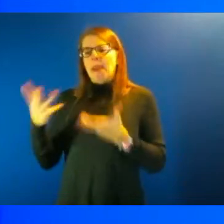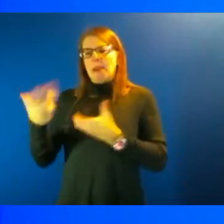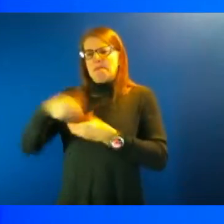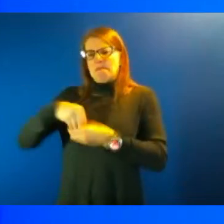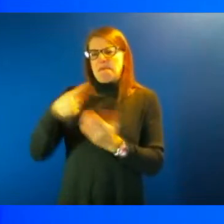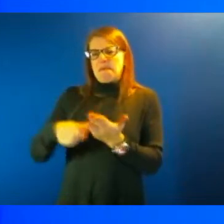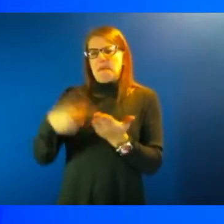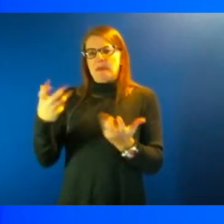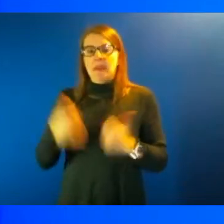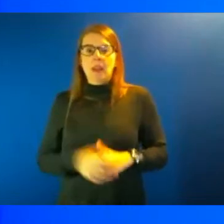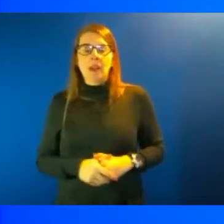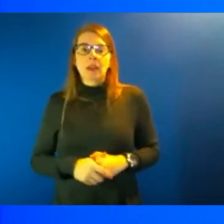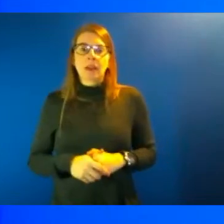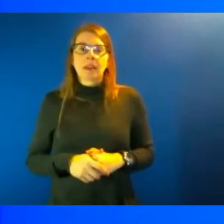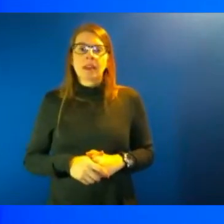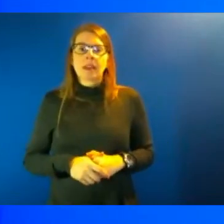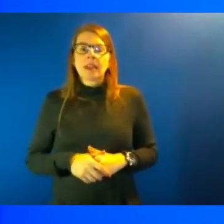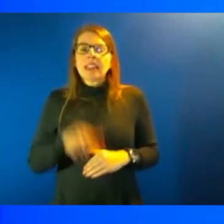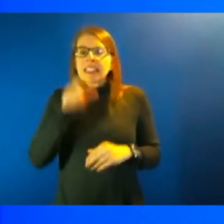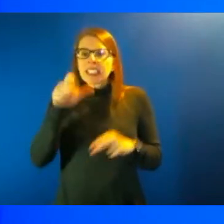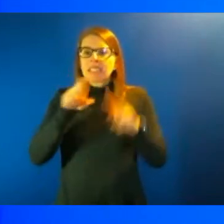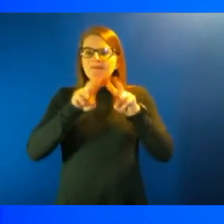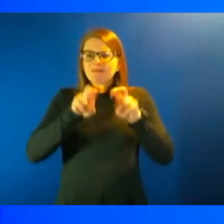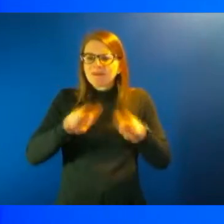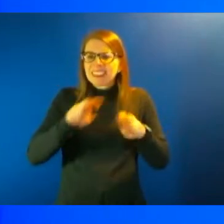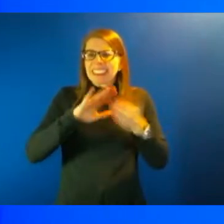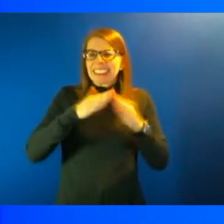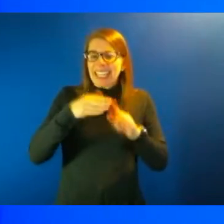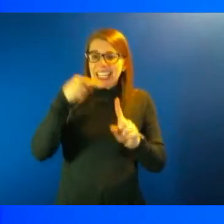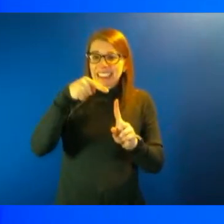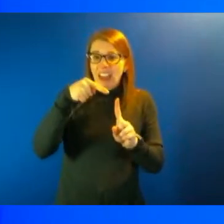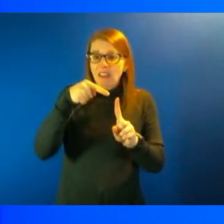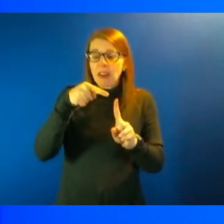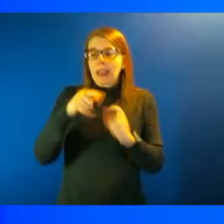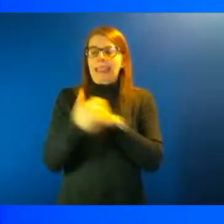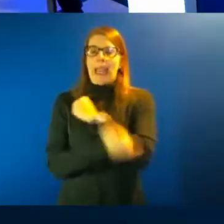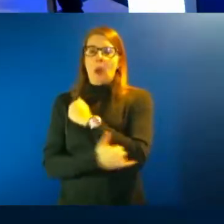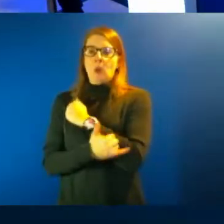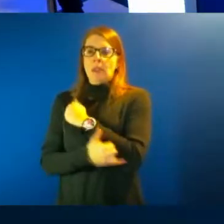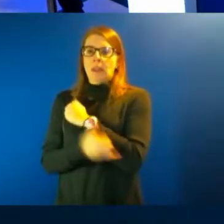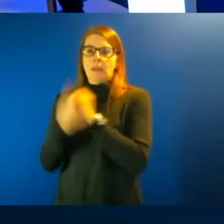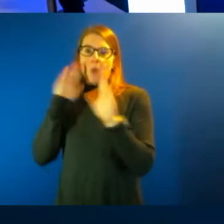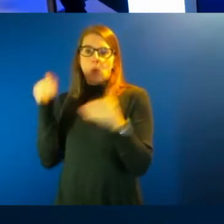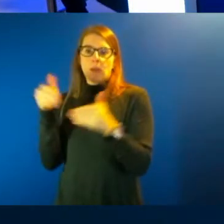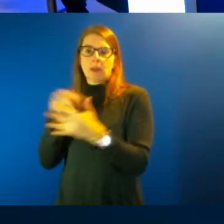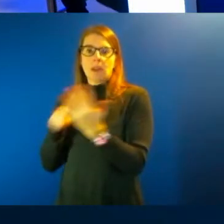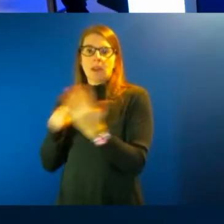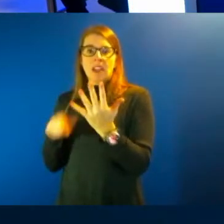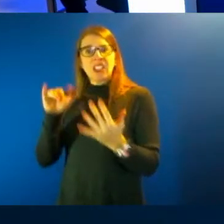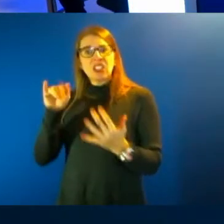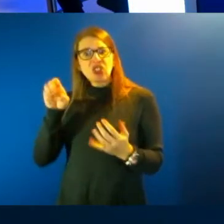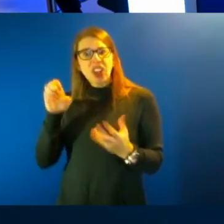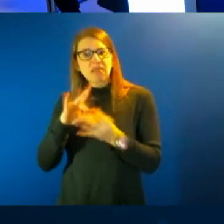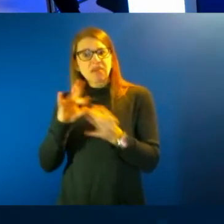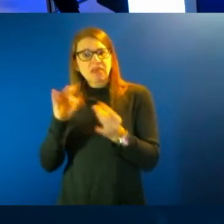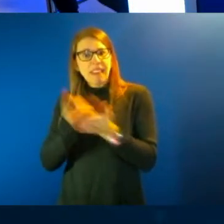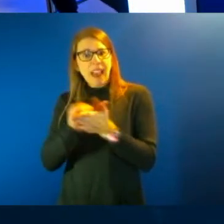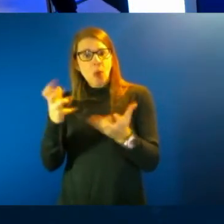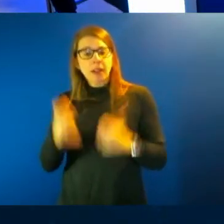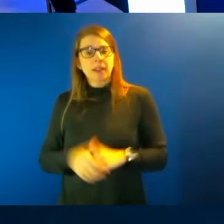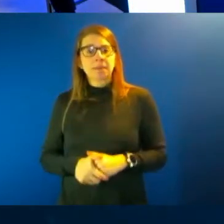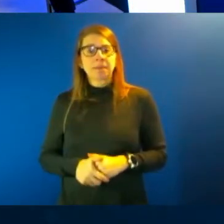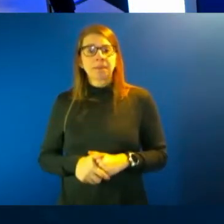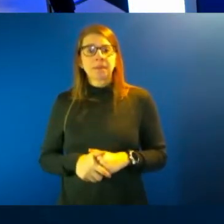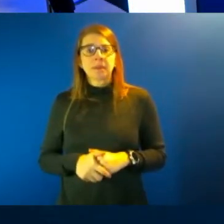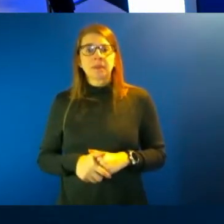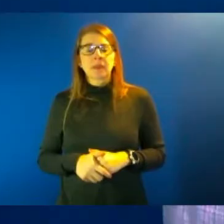didn't look at the city itself. We did just look at counties. But Jake, did you want to make any comments about that?